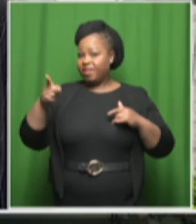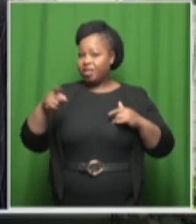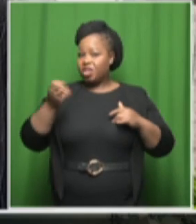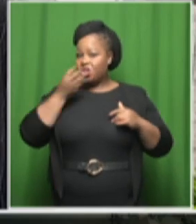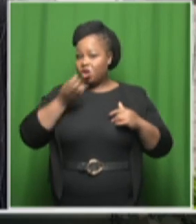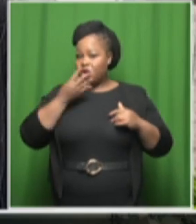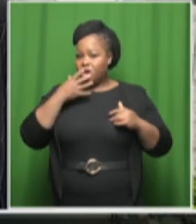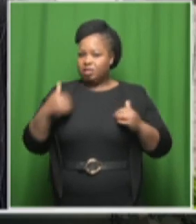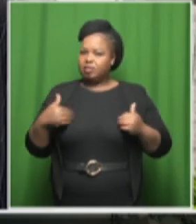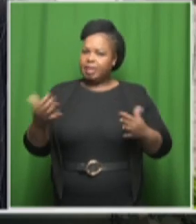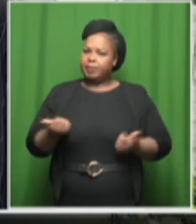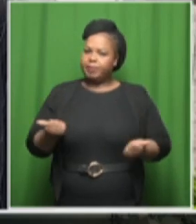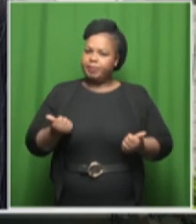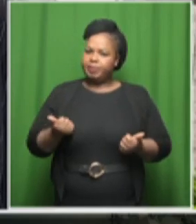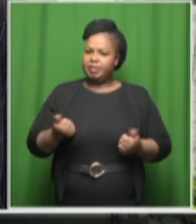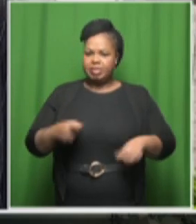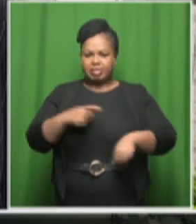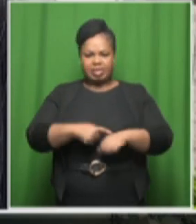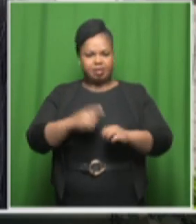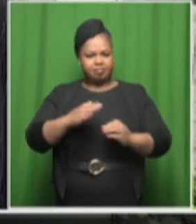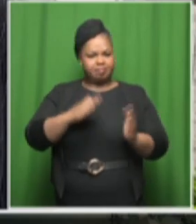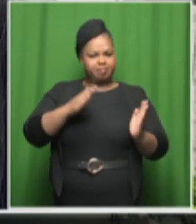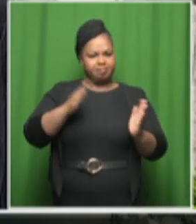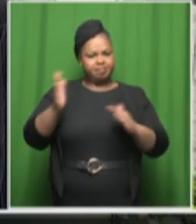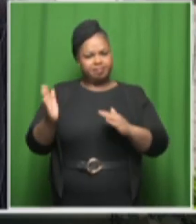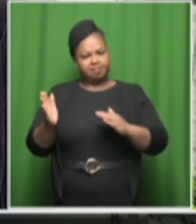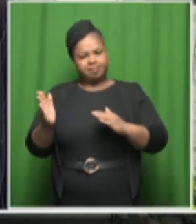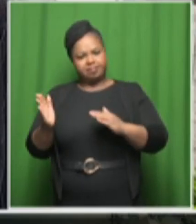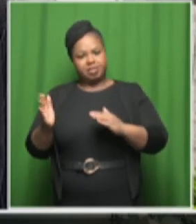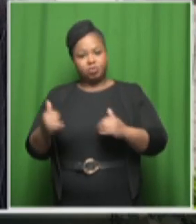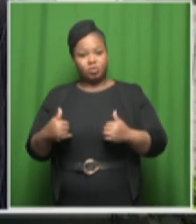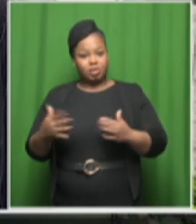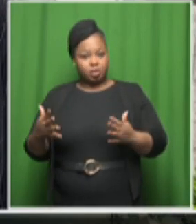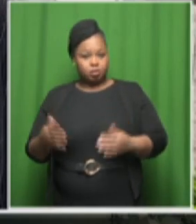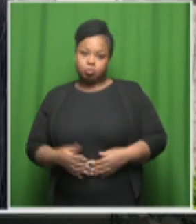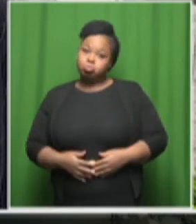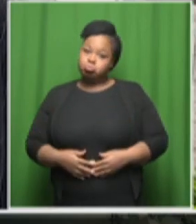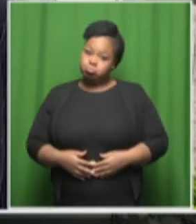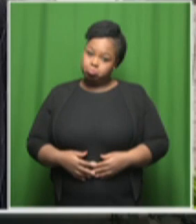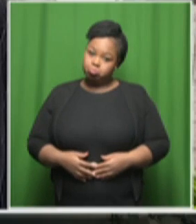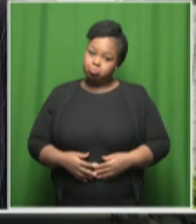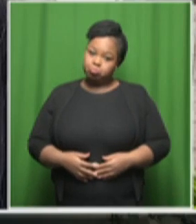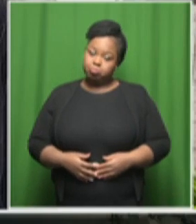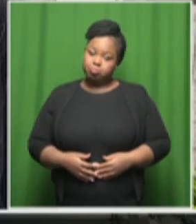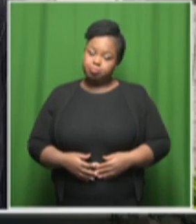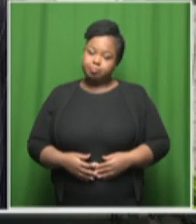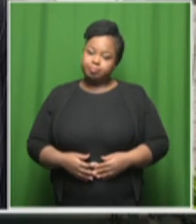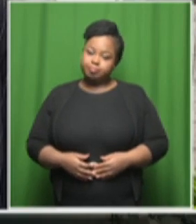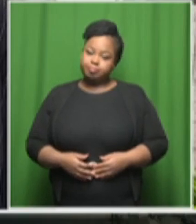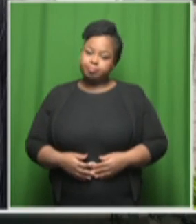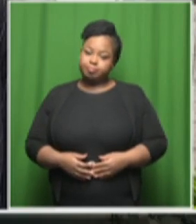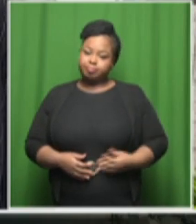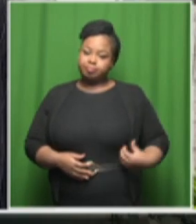started? I imagine with a time difference, that's the first to kick off, or one of the first to kick off.